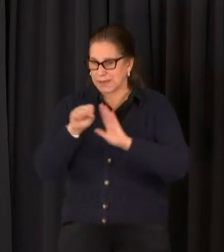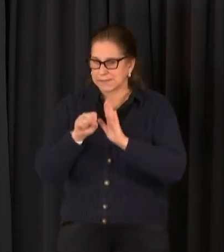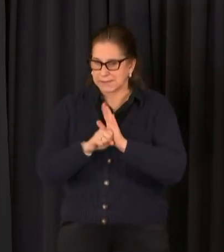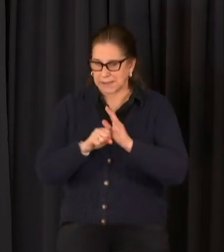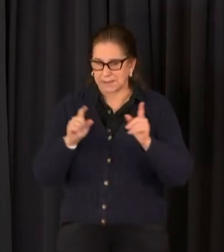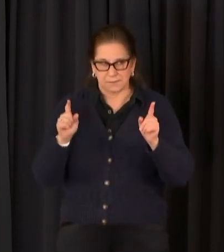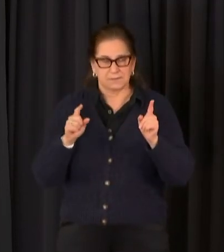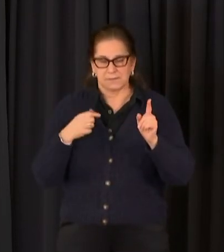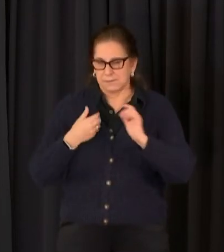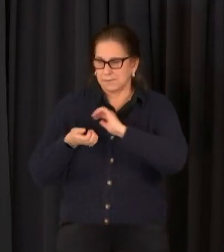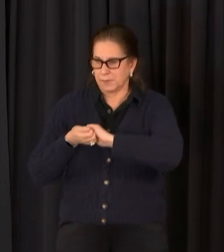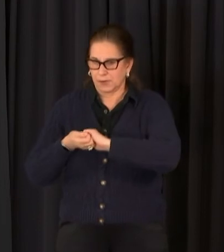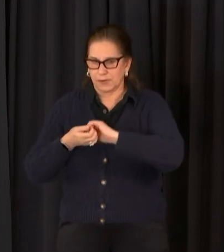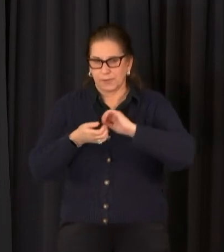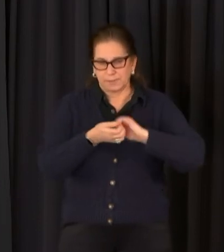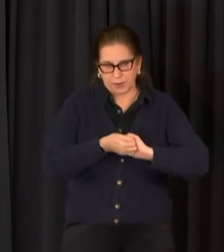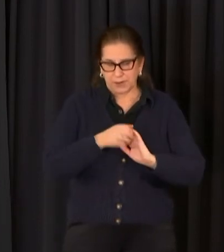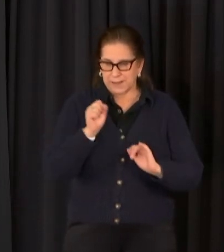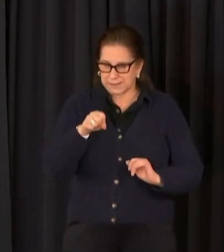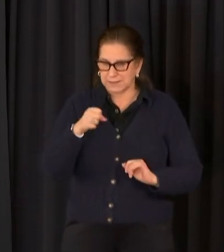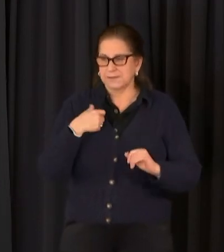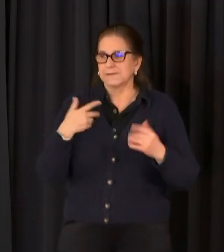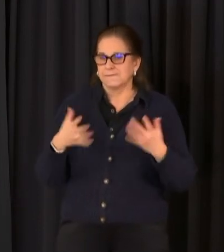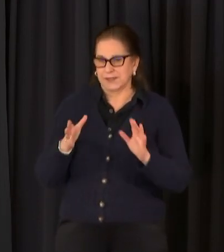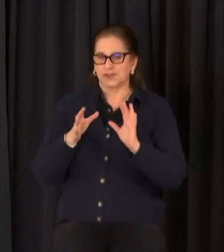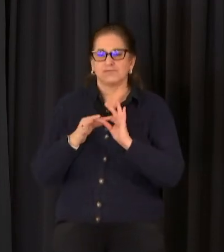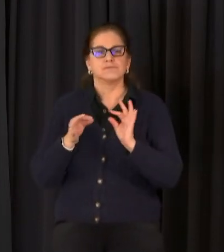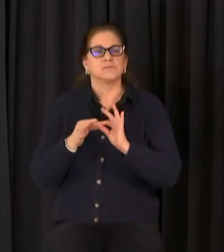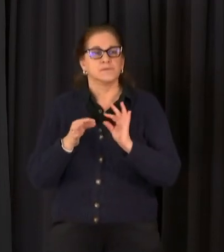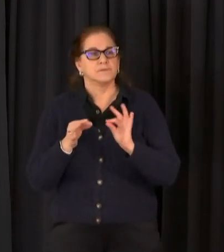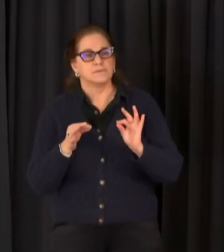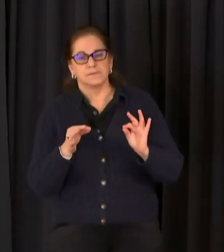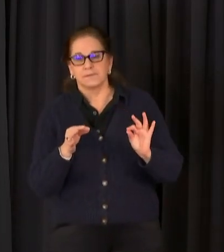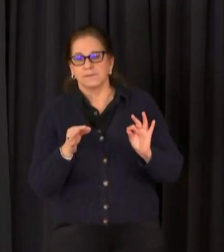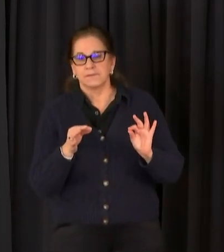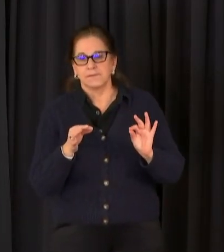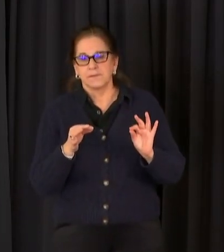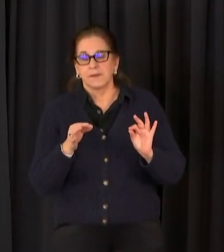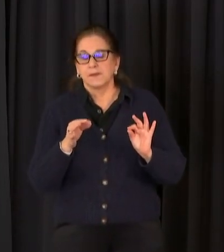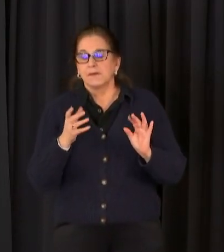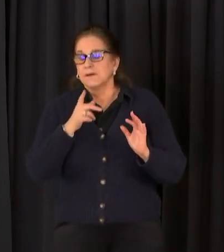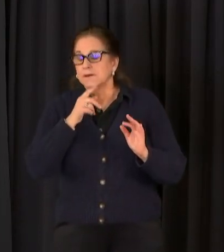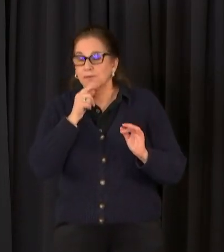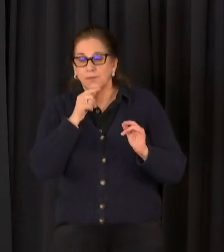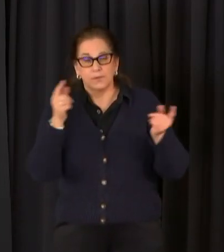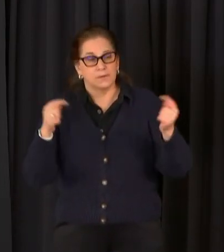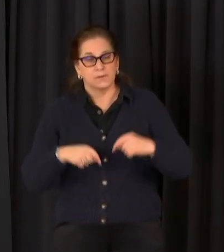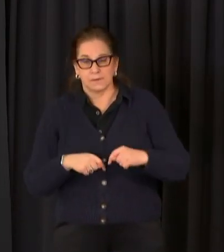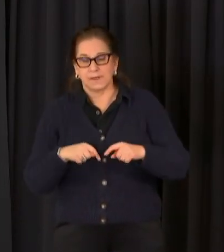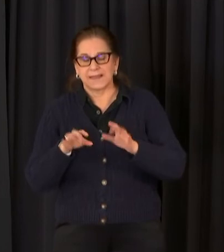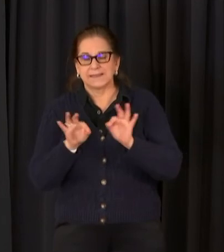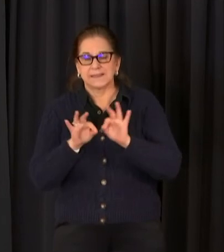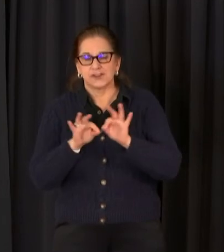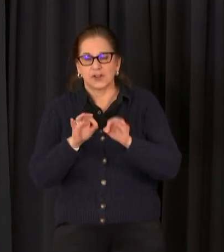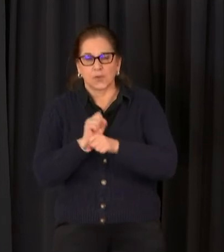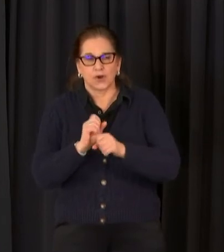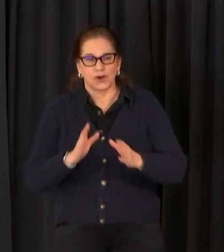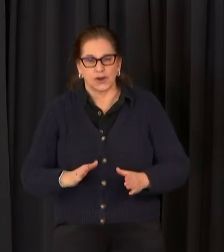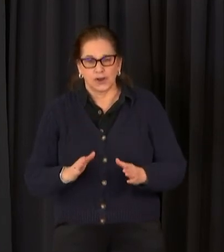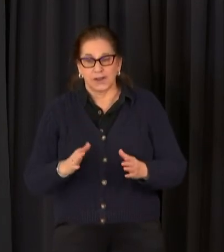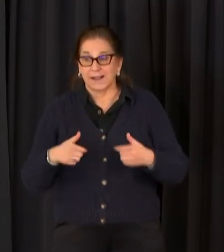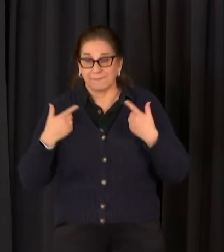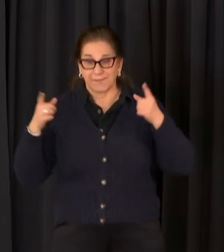has mentioned in her opening comments, that we will vaccinate essential workers in the jurisdiction in which they work, because